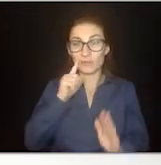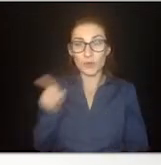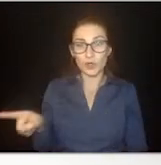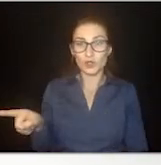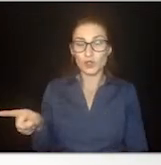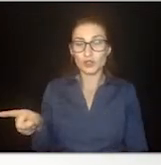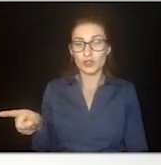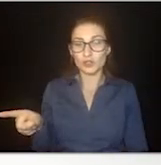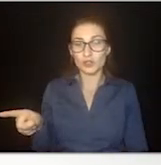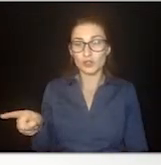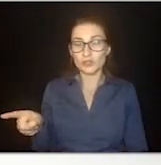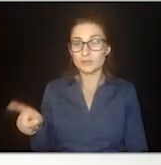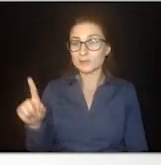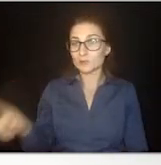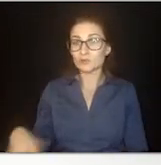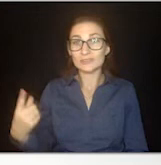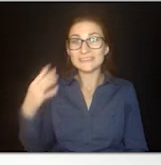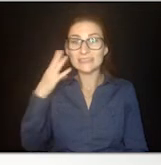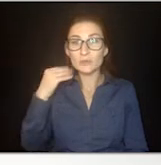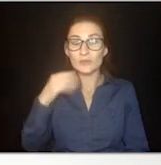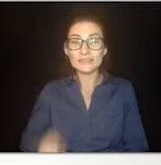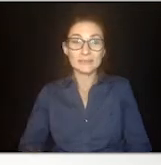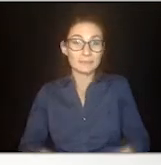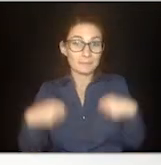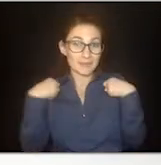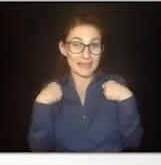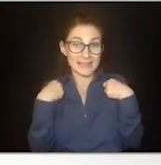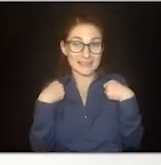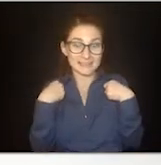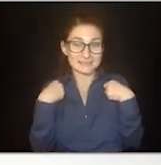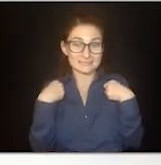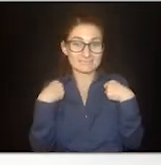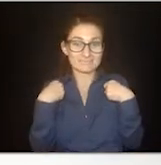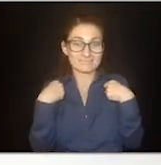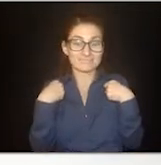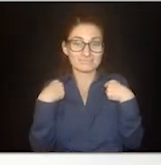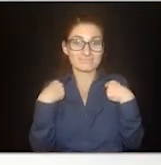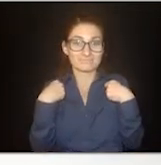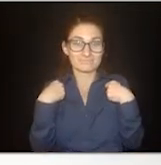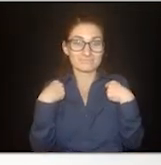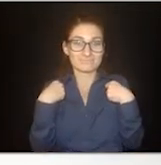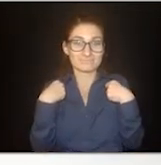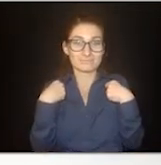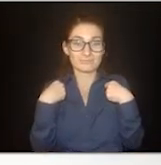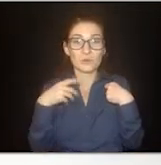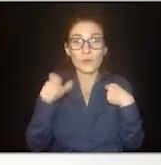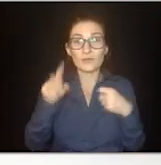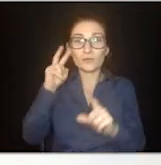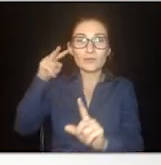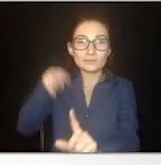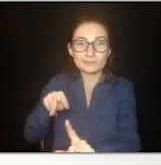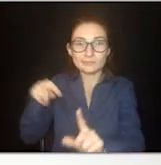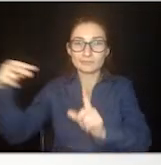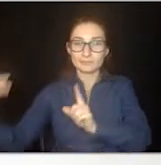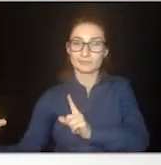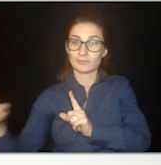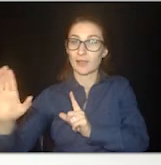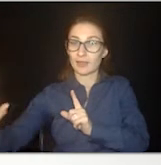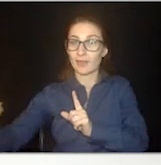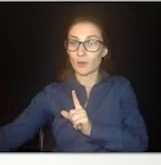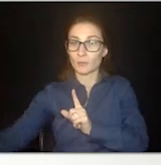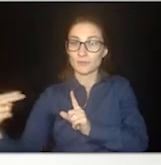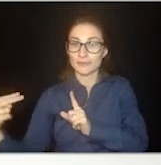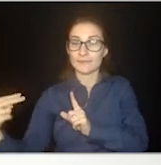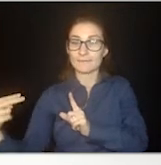That's not what she experiences. She experiences the blanket, okay? So understand that too. Because we used to